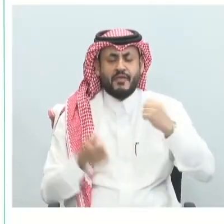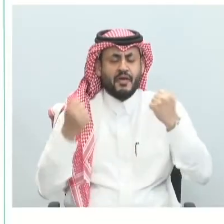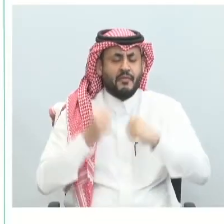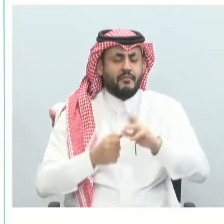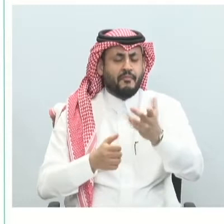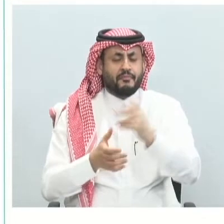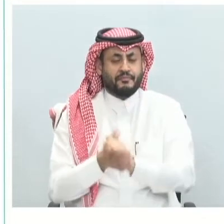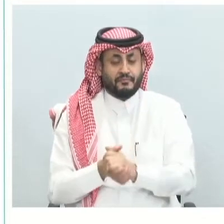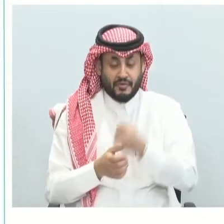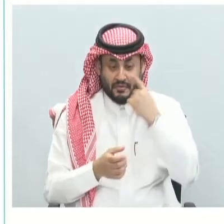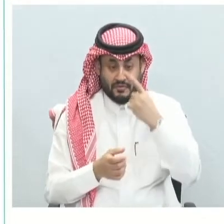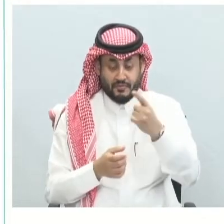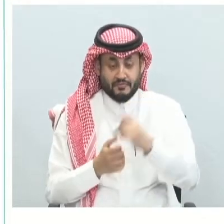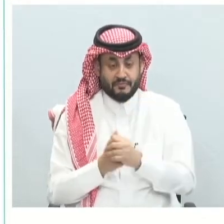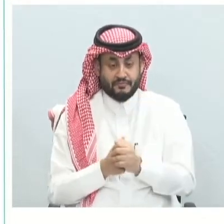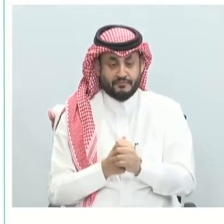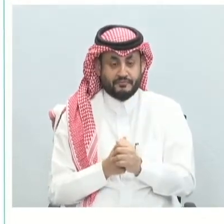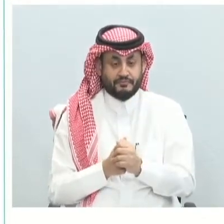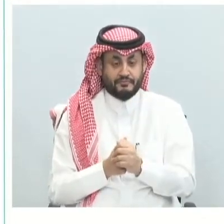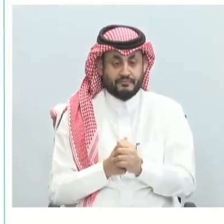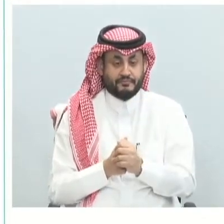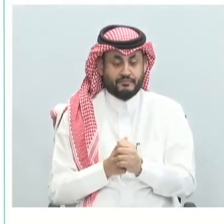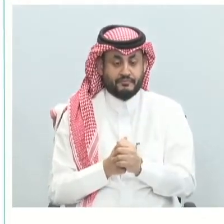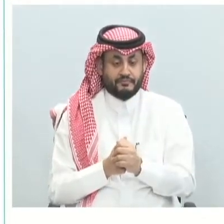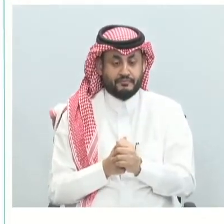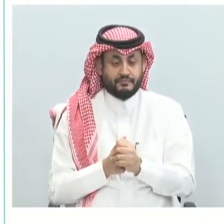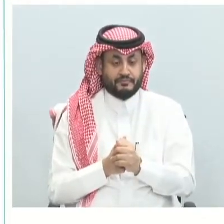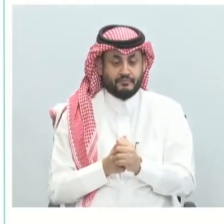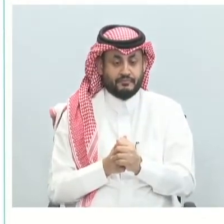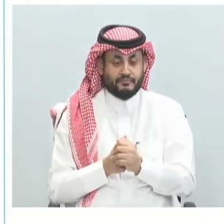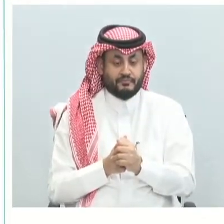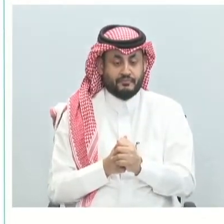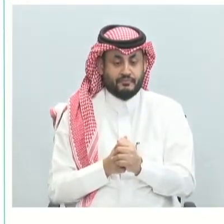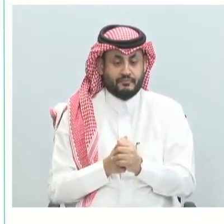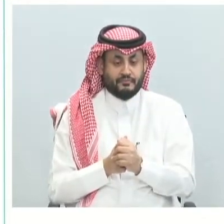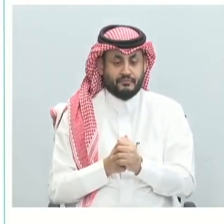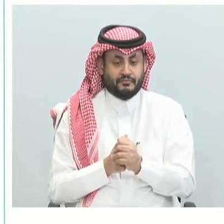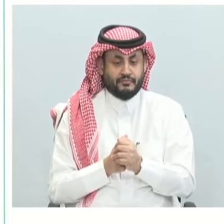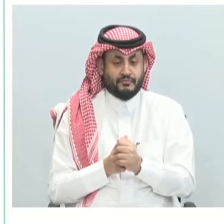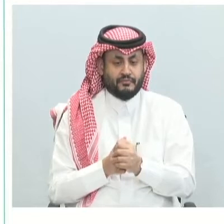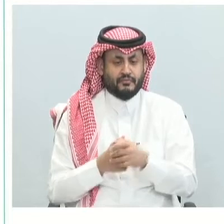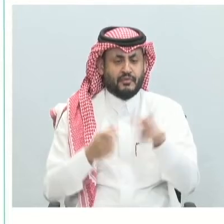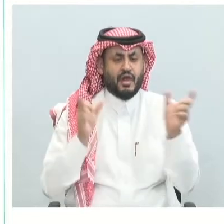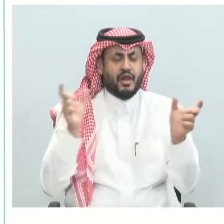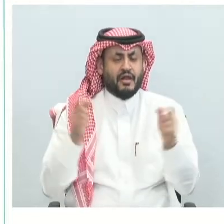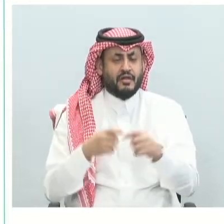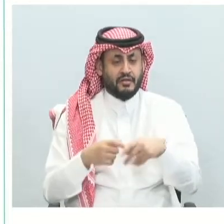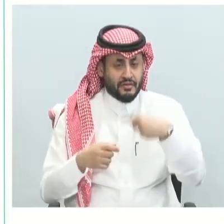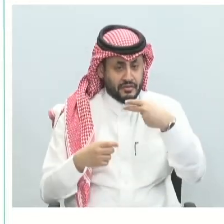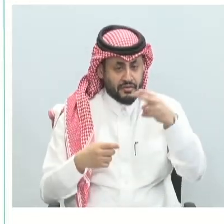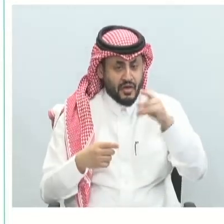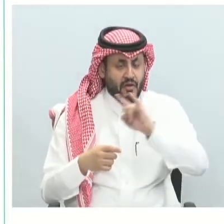we have this man who is wearing black. Did he say, I am or I am not? What do you